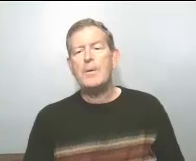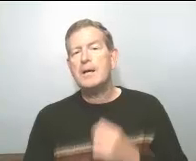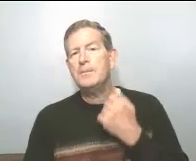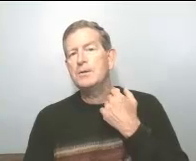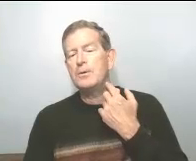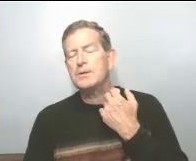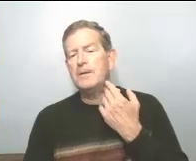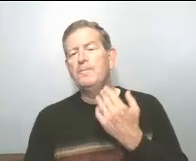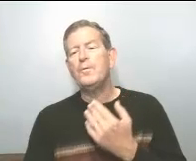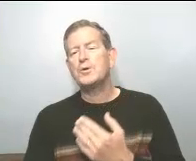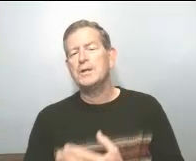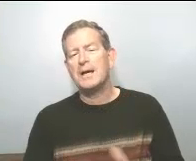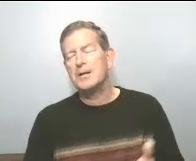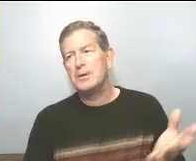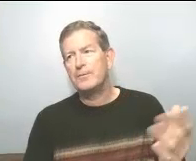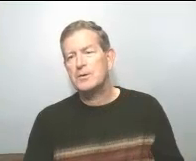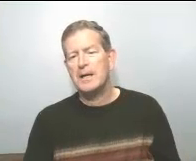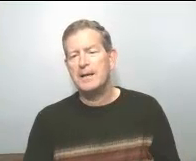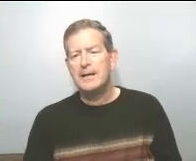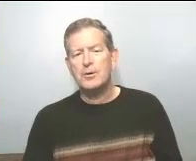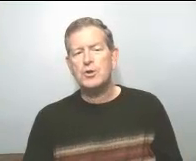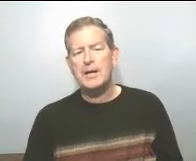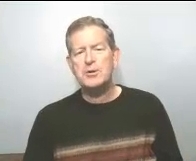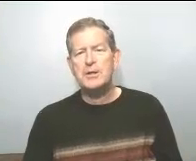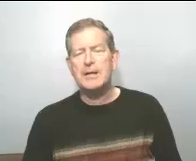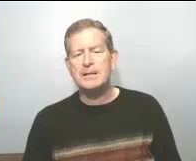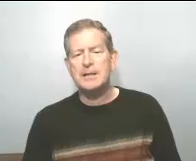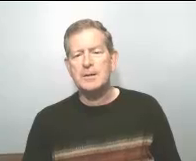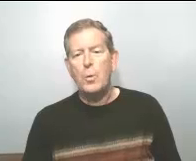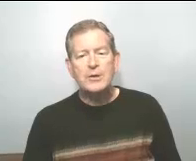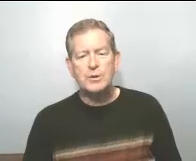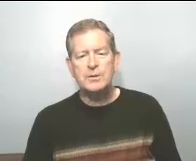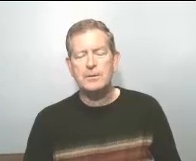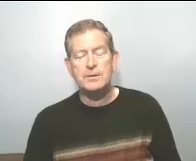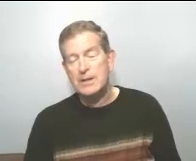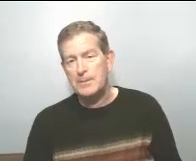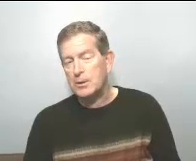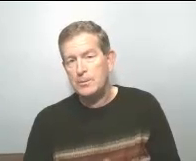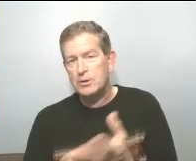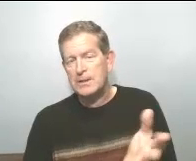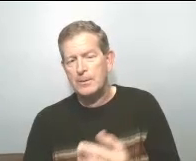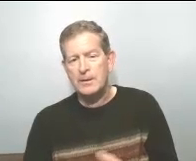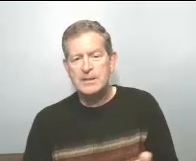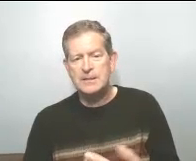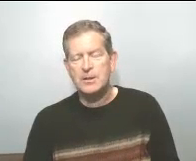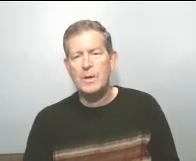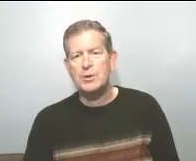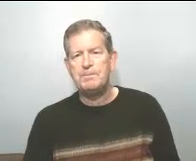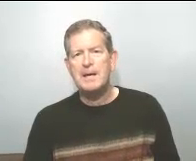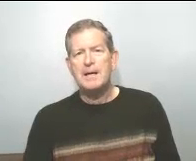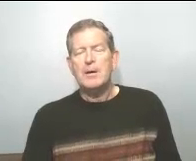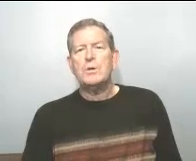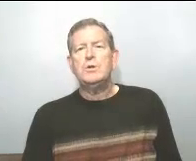And now we come to those unfortunate, I guess you'd have to say, or challenging questions or statements. It could be a statement, in this case is a